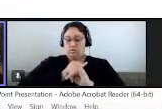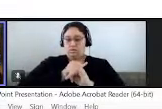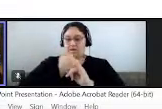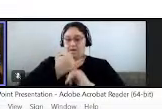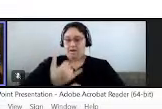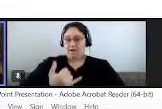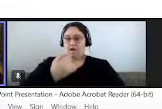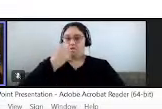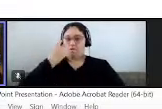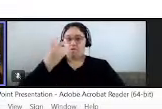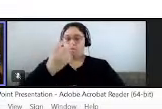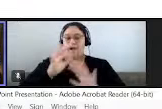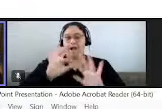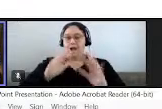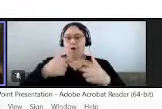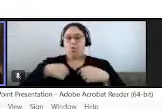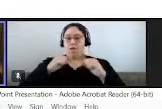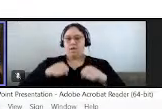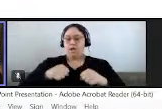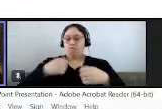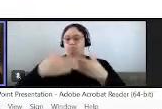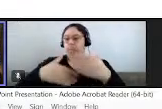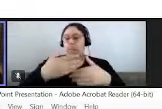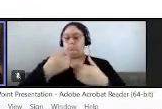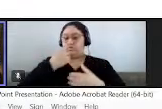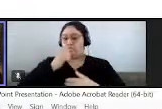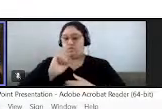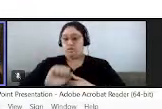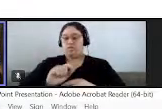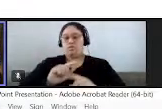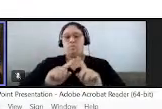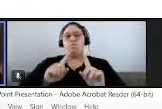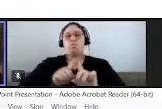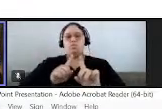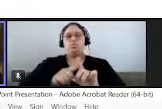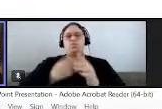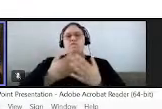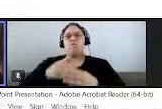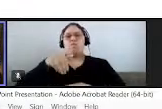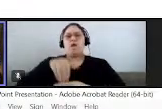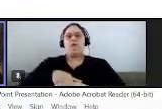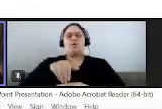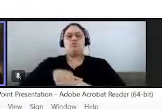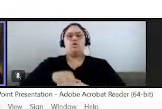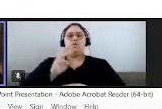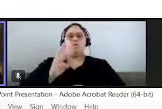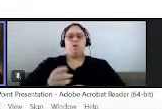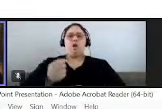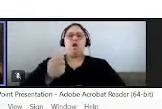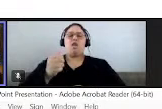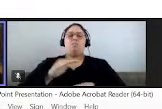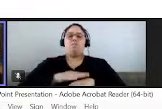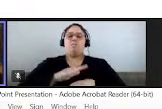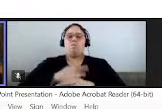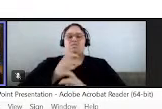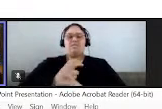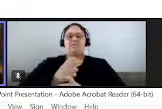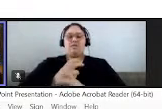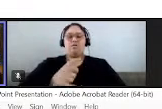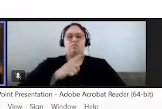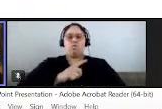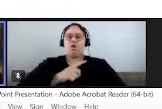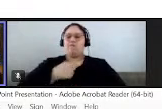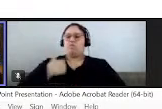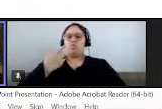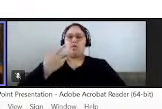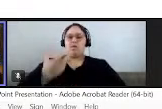go and look how can we go about for that? And going to the elections is going to be a little bit difficult if we